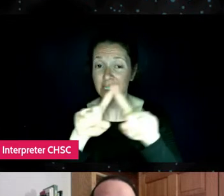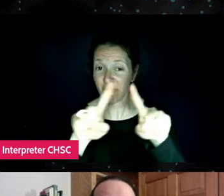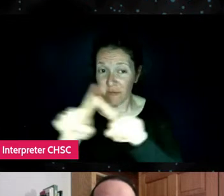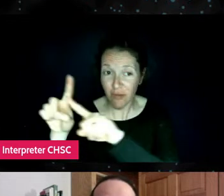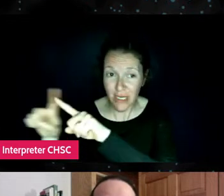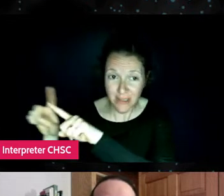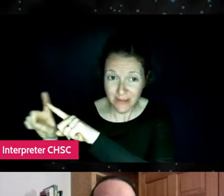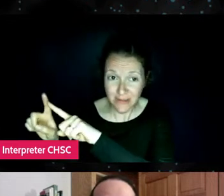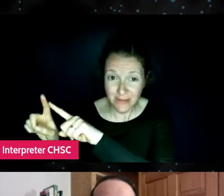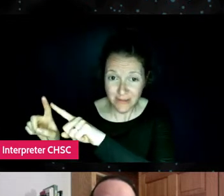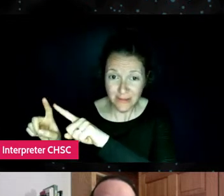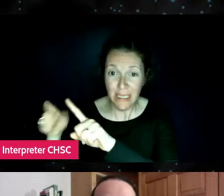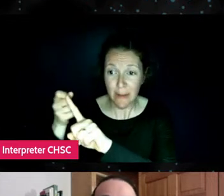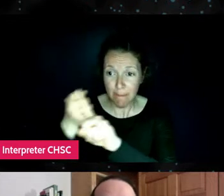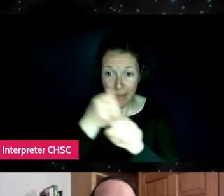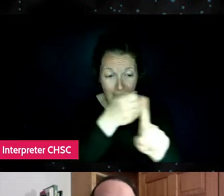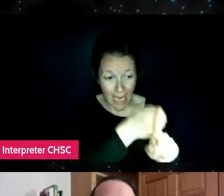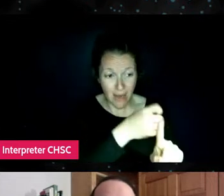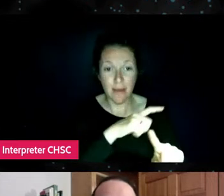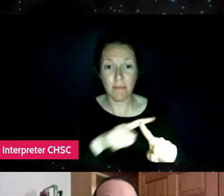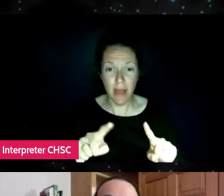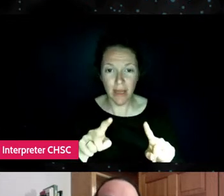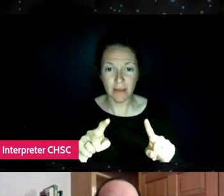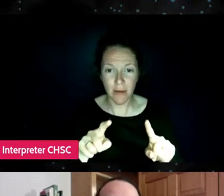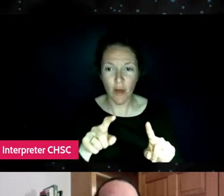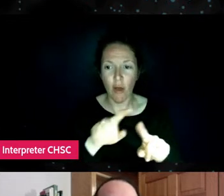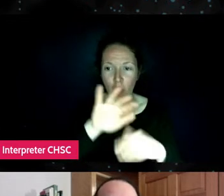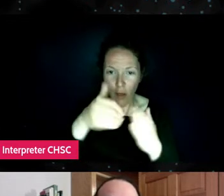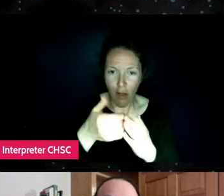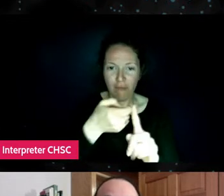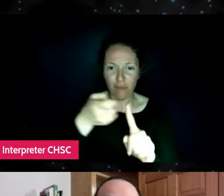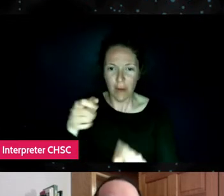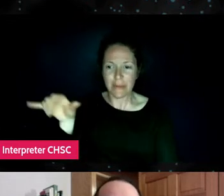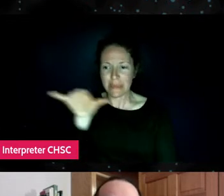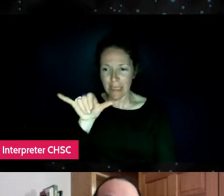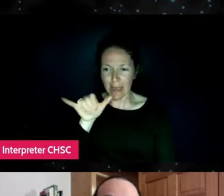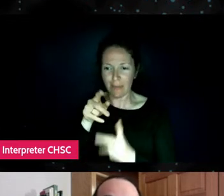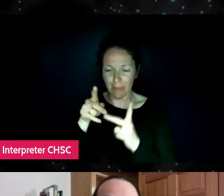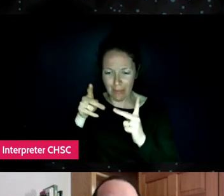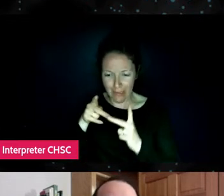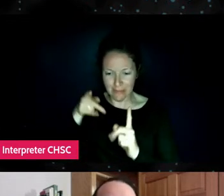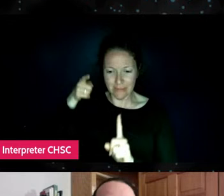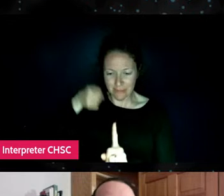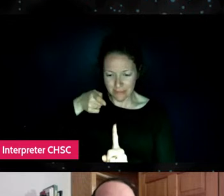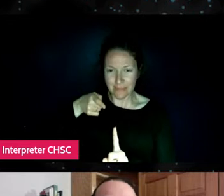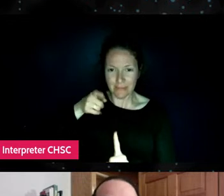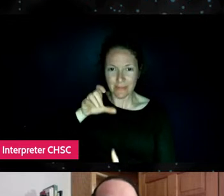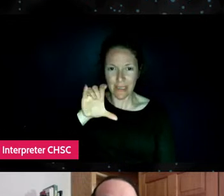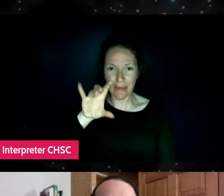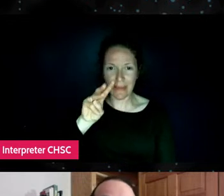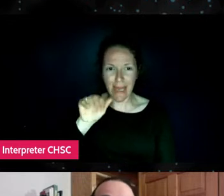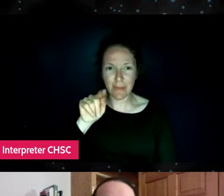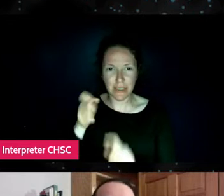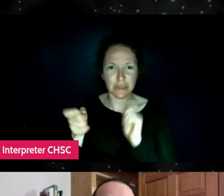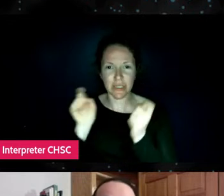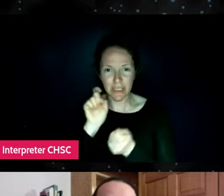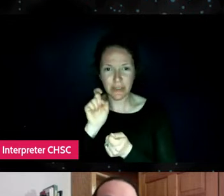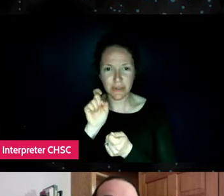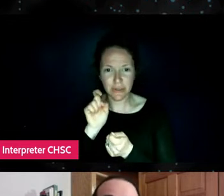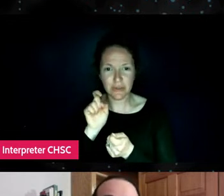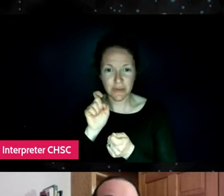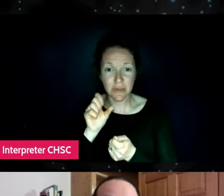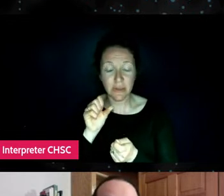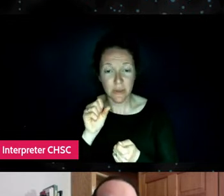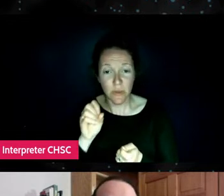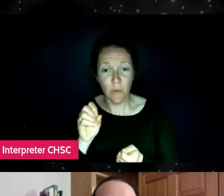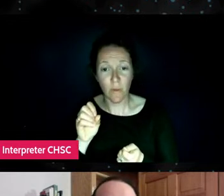climate change. And so I think even for me, you know, I hope that for the people who are watching the movie and hearing about us on the media, that they're being